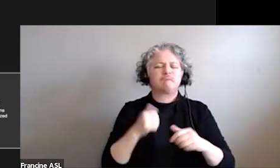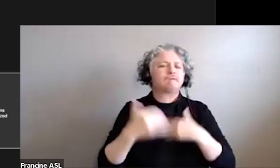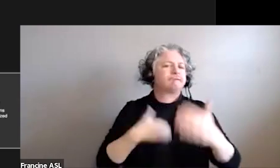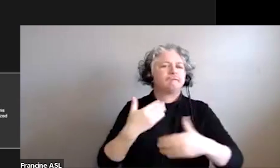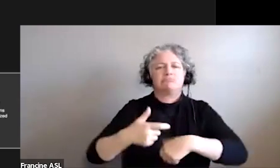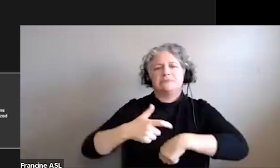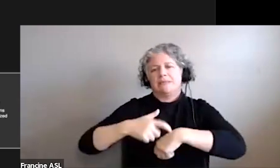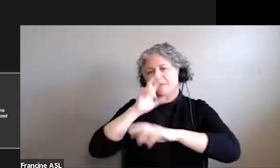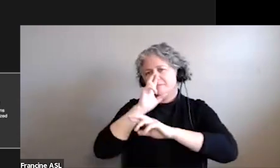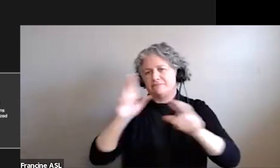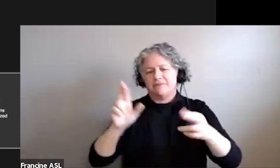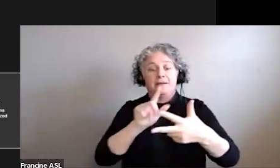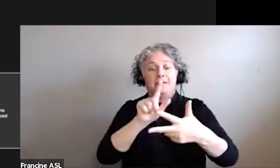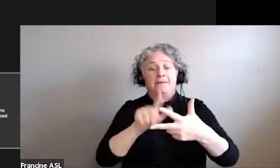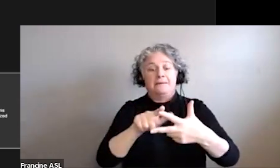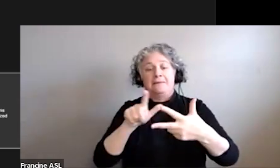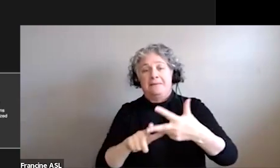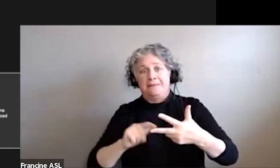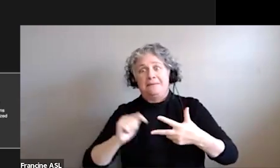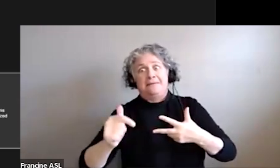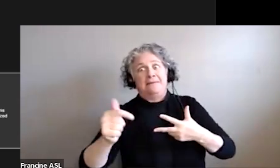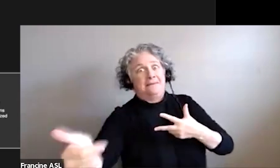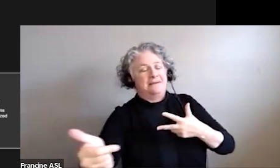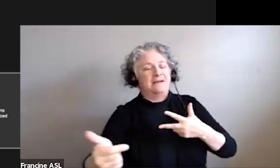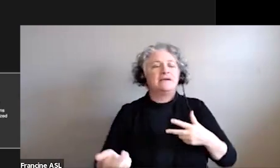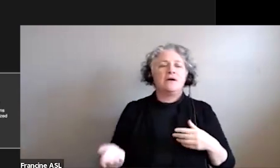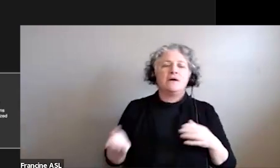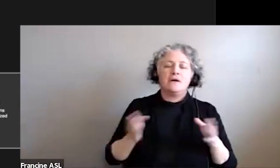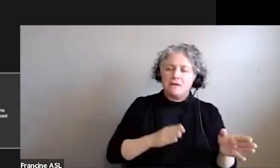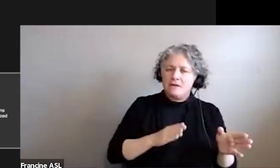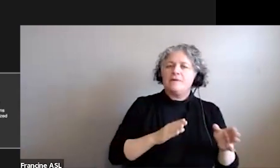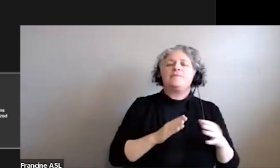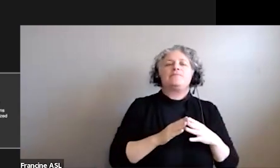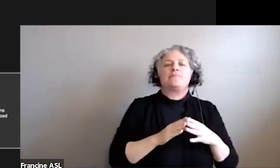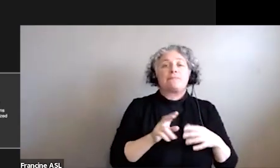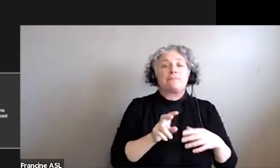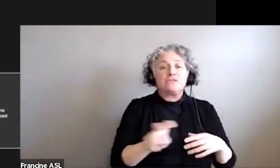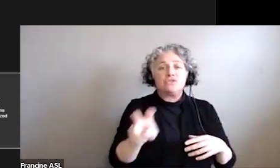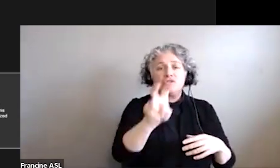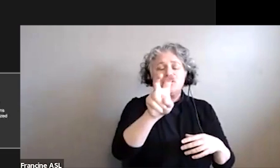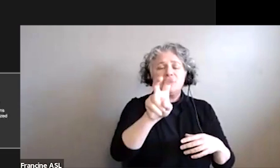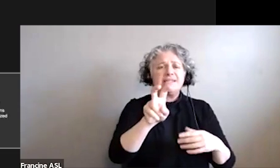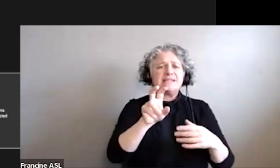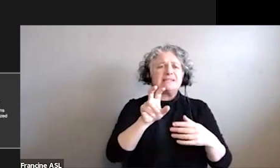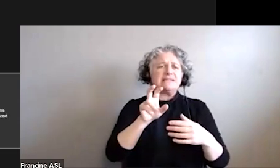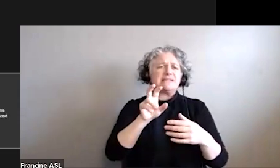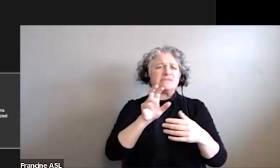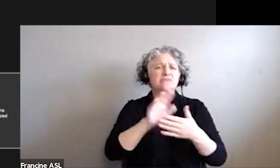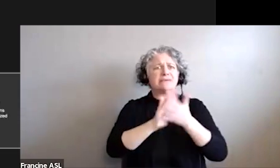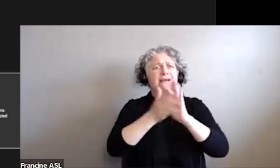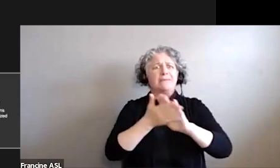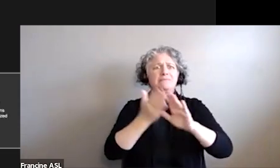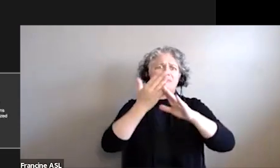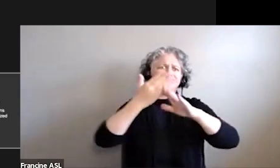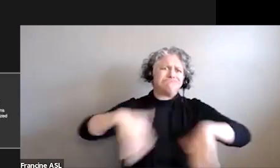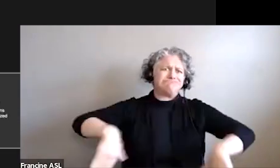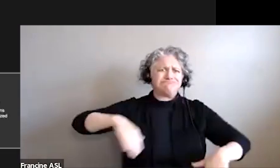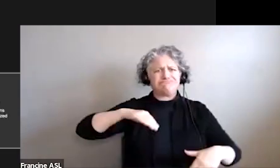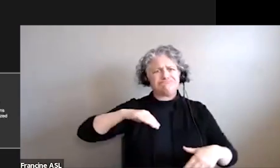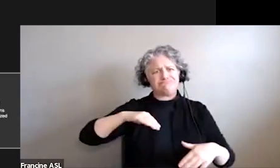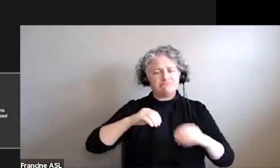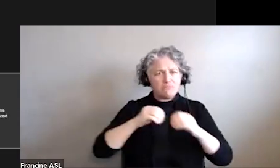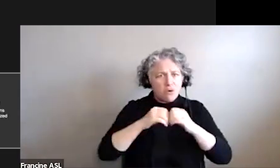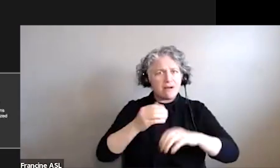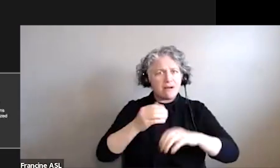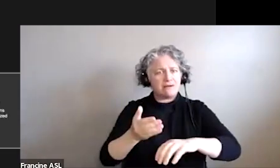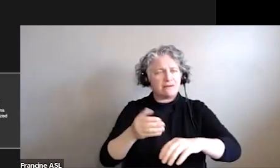time and respect for the other speakers today. So starting our journey towards accessibility, it was a really daunting